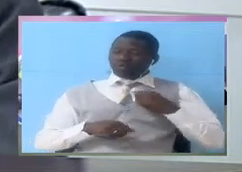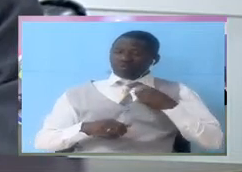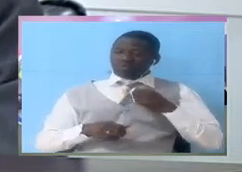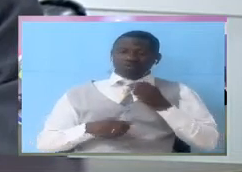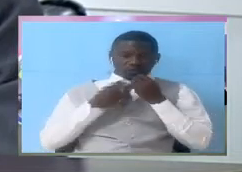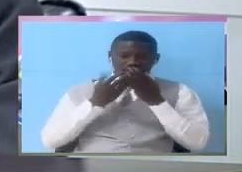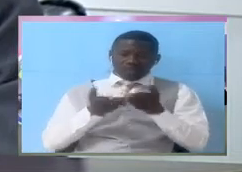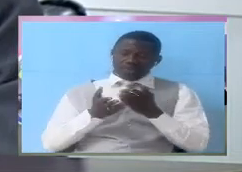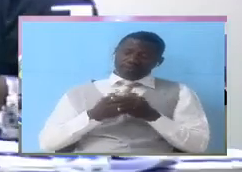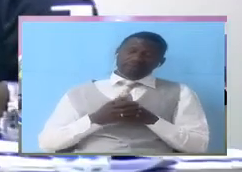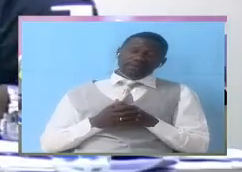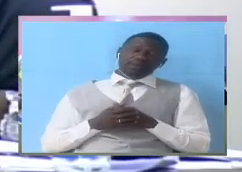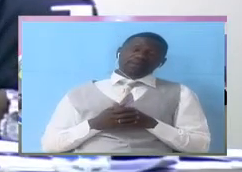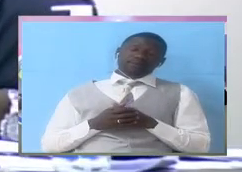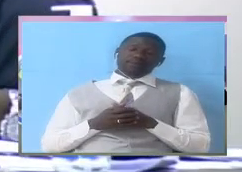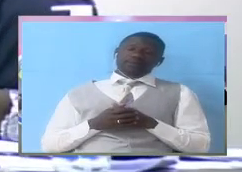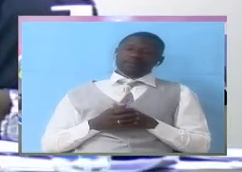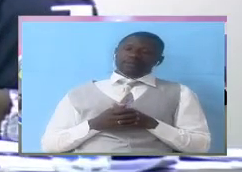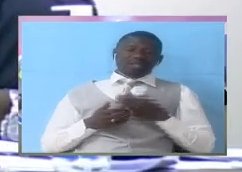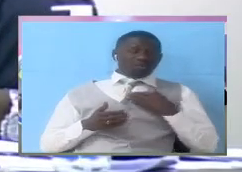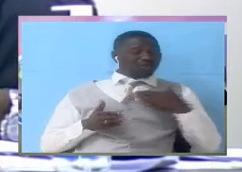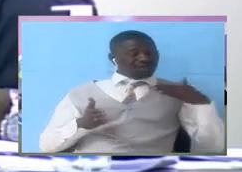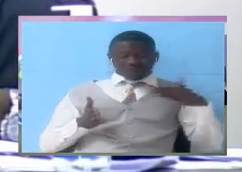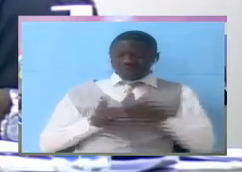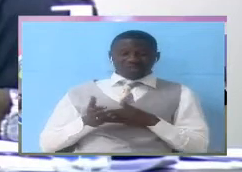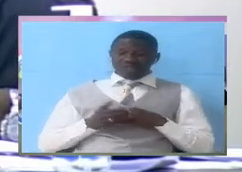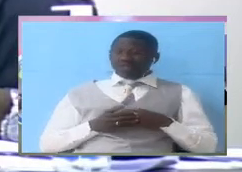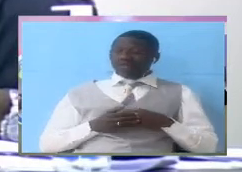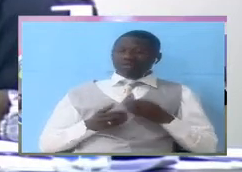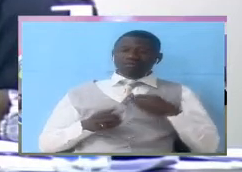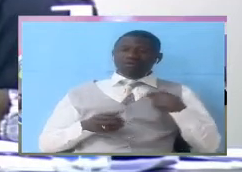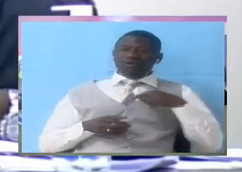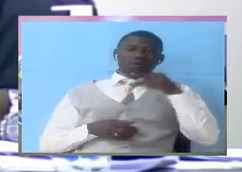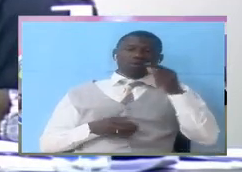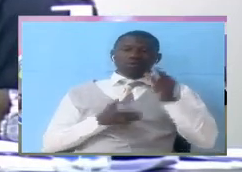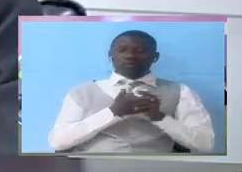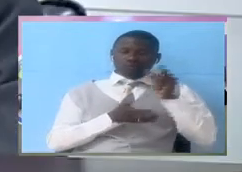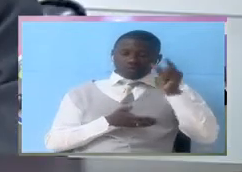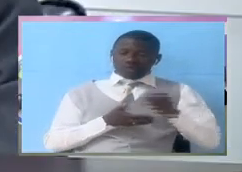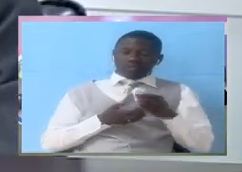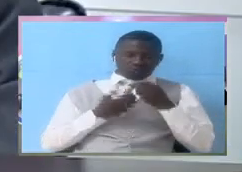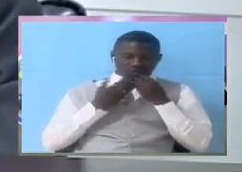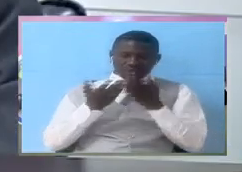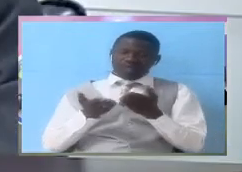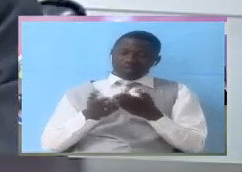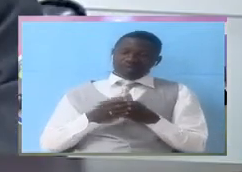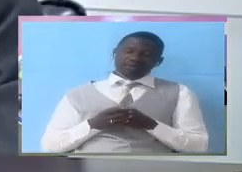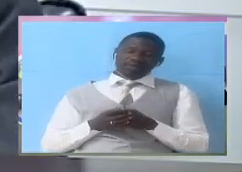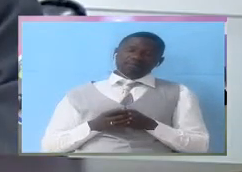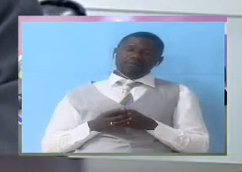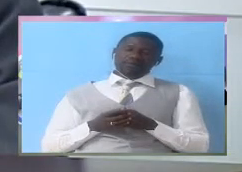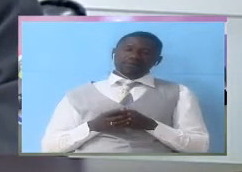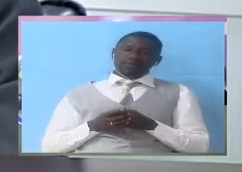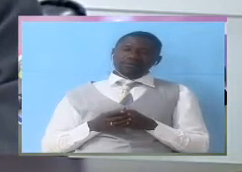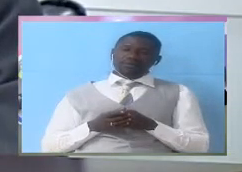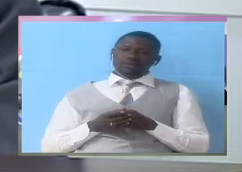were coerced out of the witness. Those were your words. True. True. I